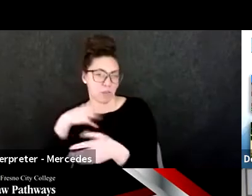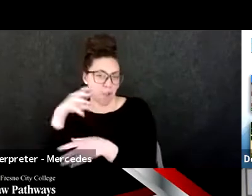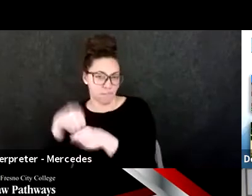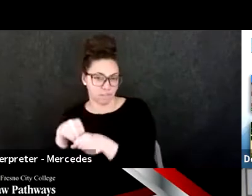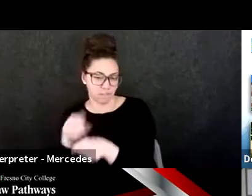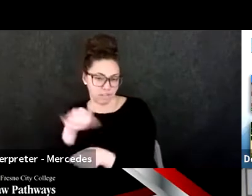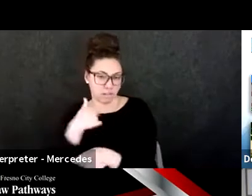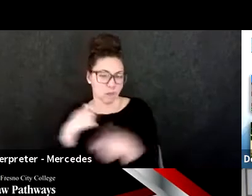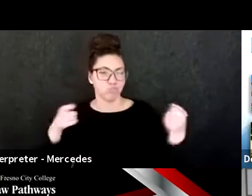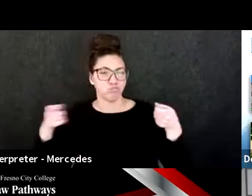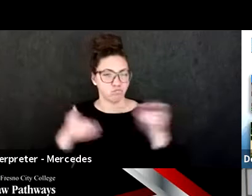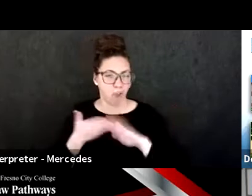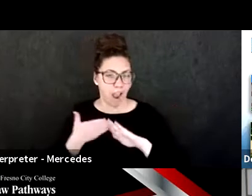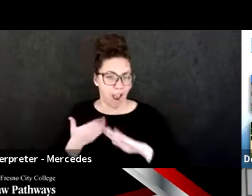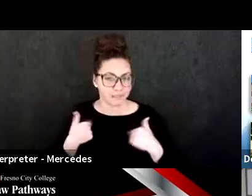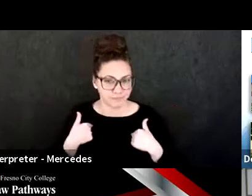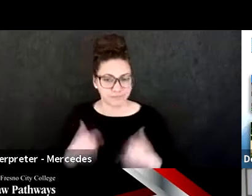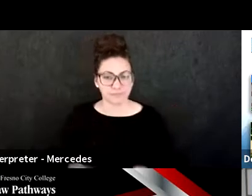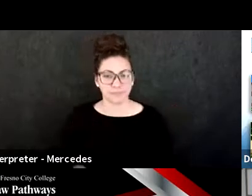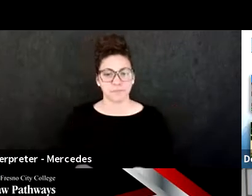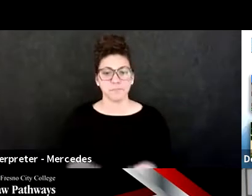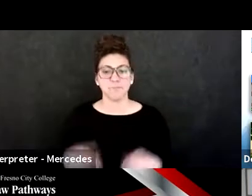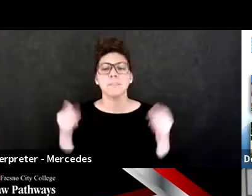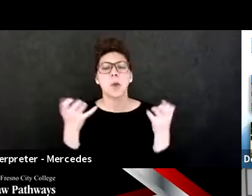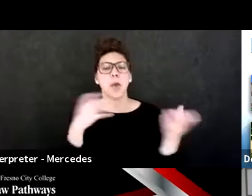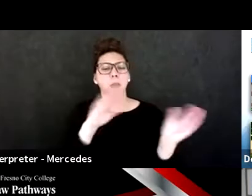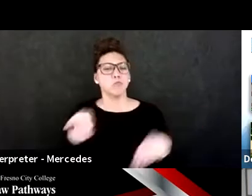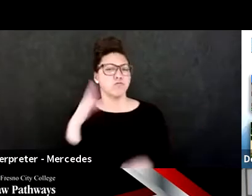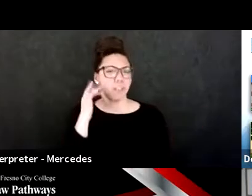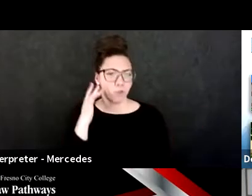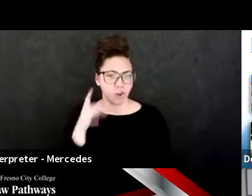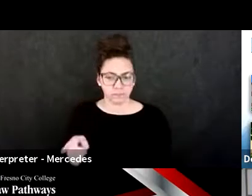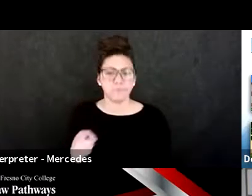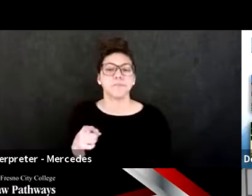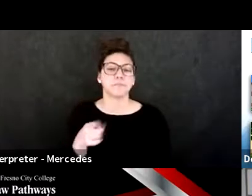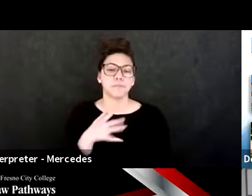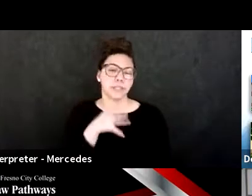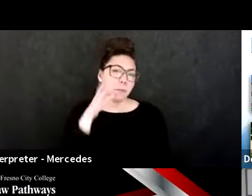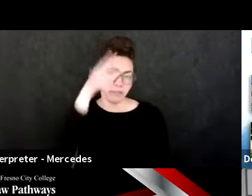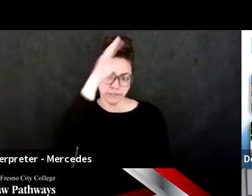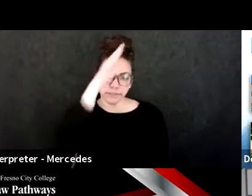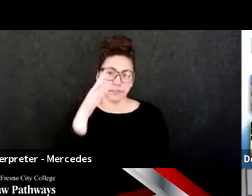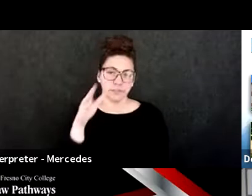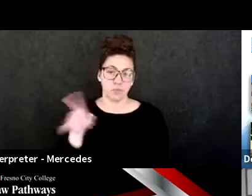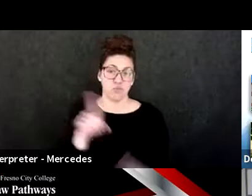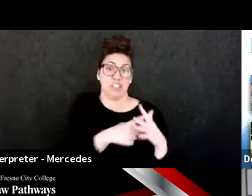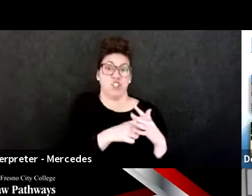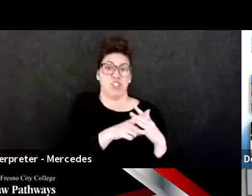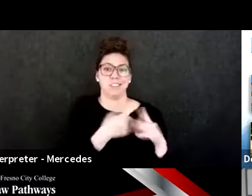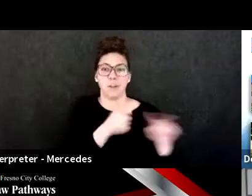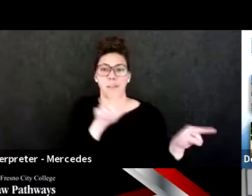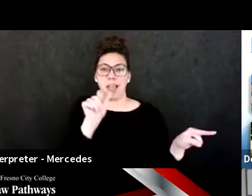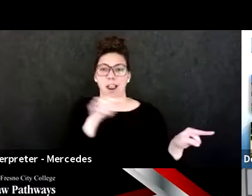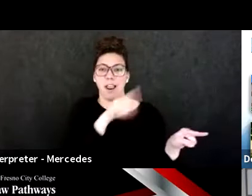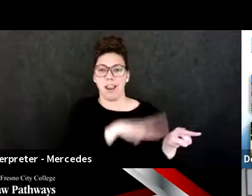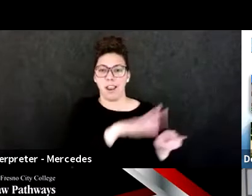with. I wanted to move to California, though, as my parents were originally from the LA area, and I visited there,